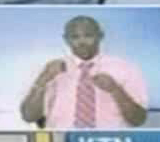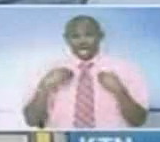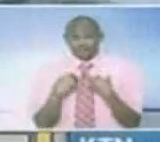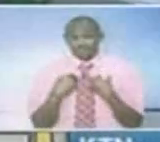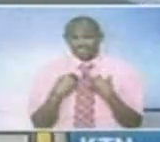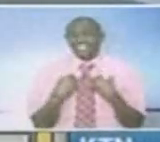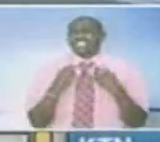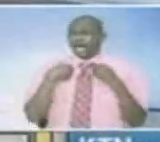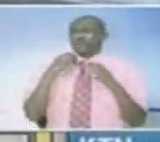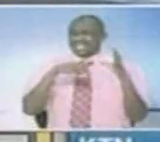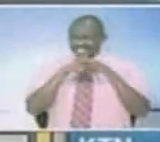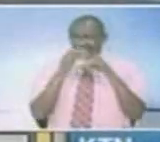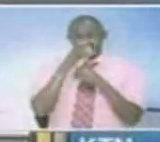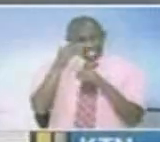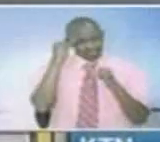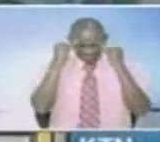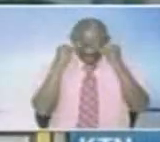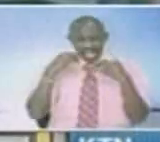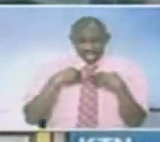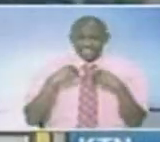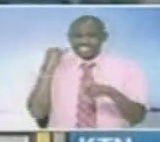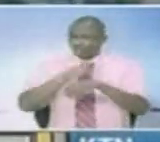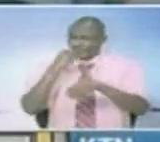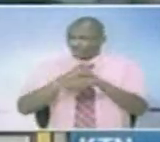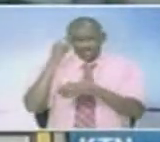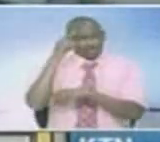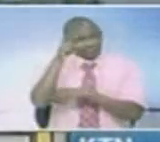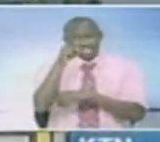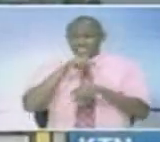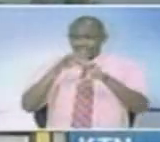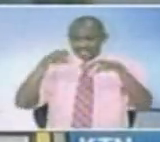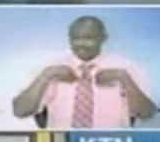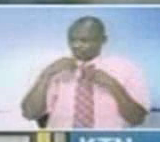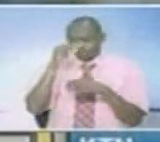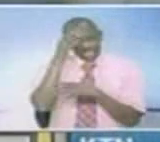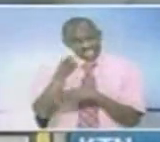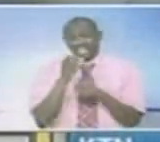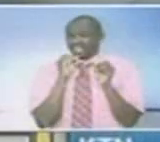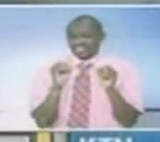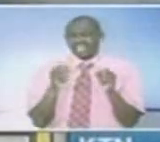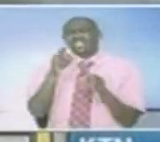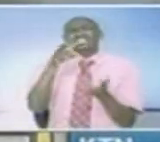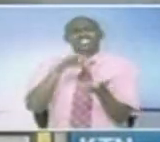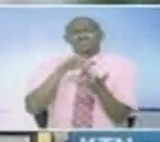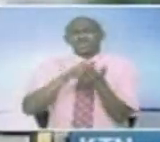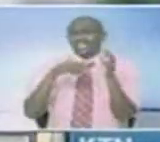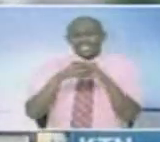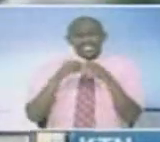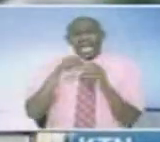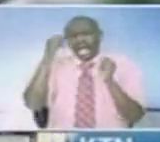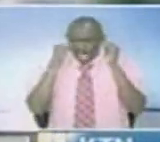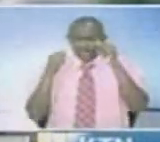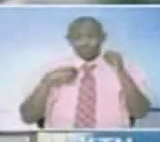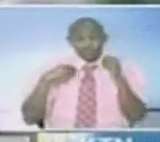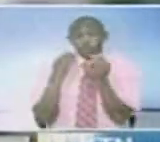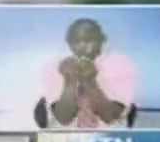Talent and creativity are rarely ever considered by institutions during admission of students in Kenya, a situation that has created an army of